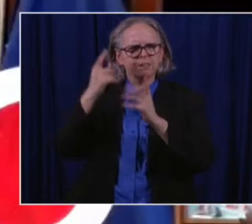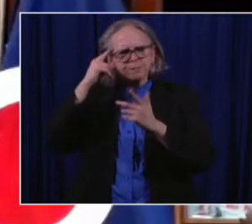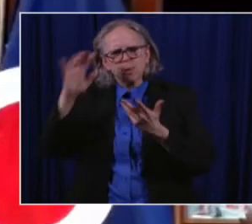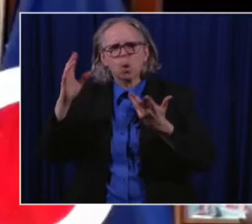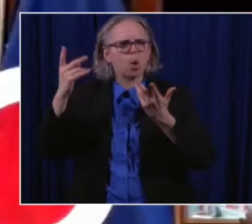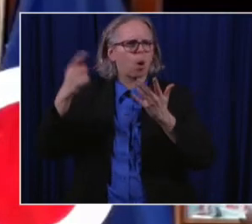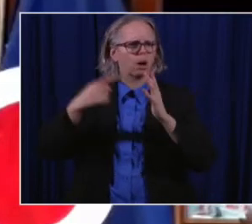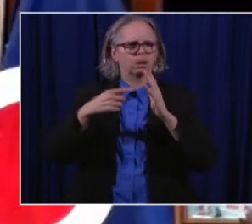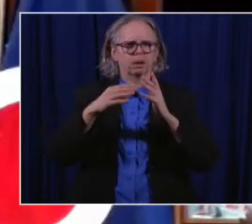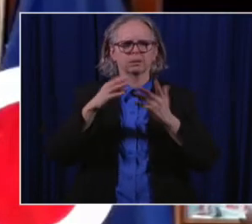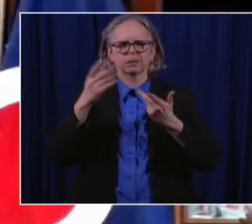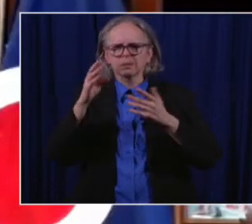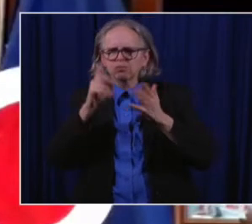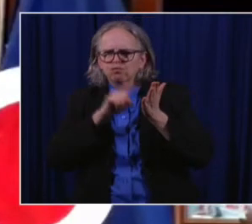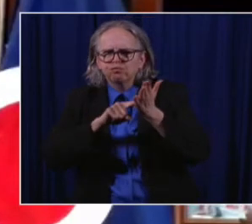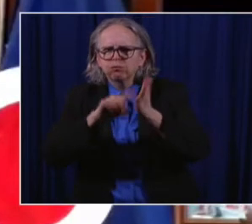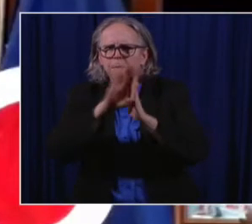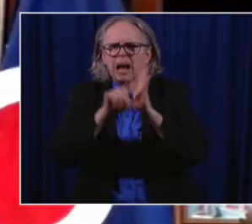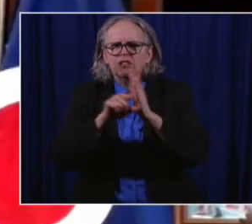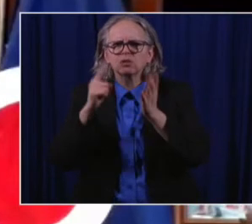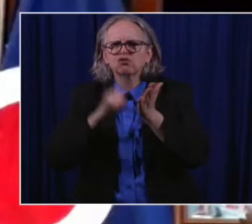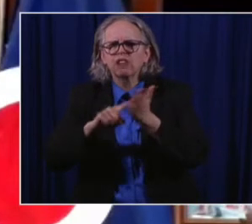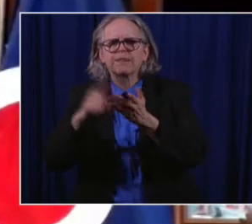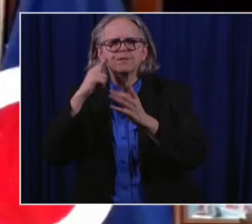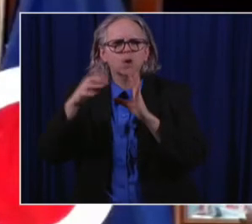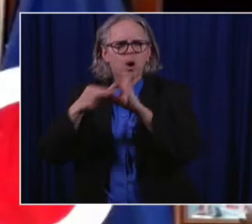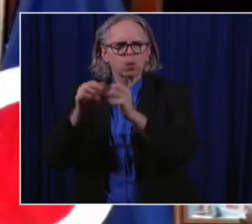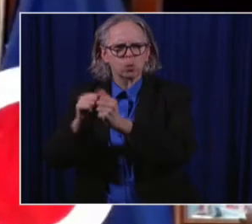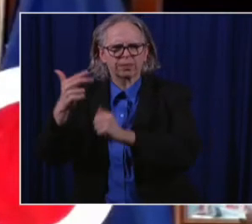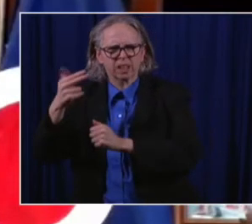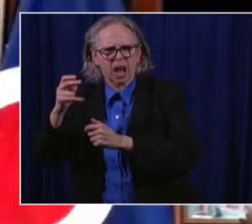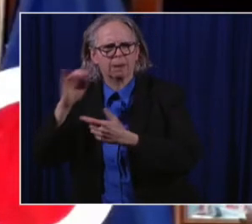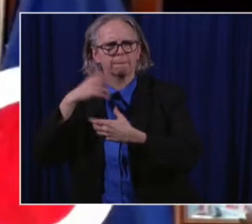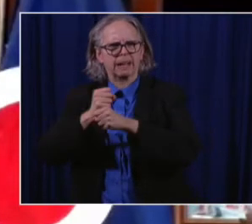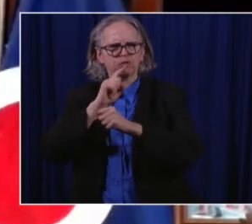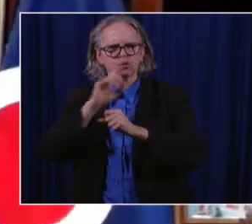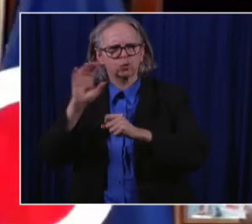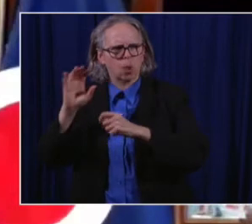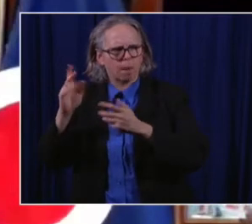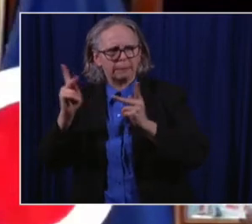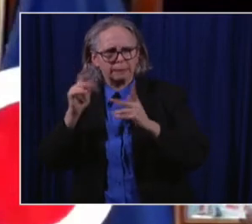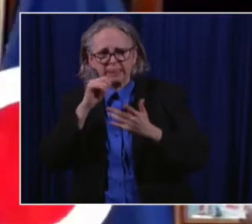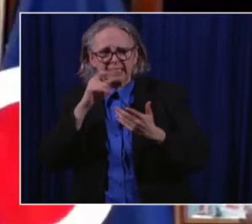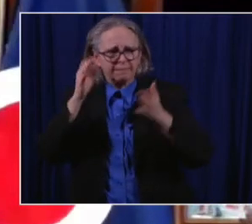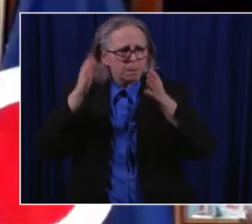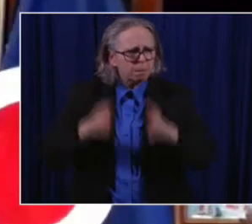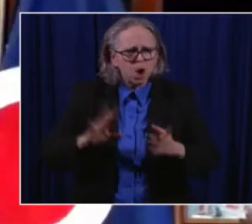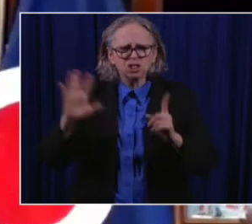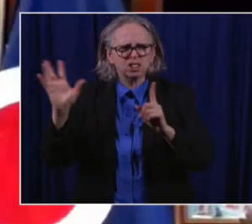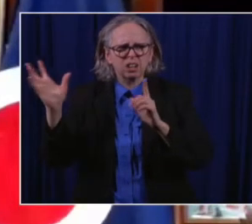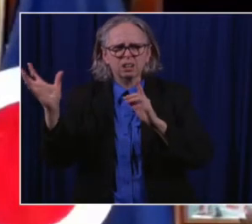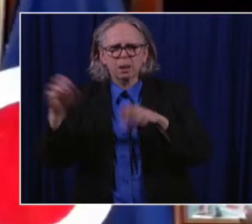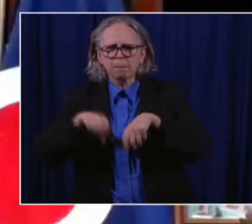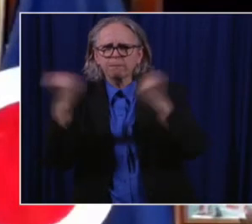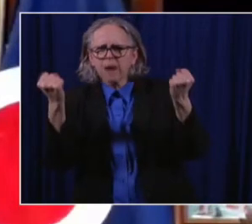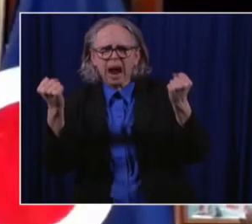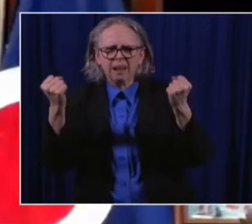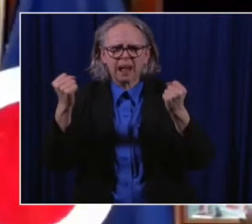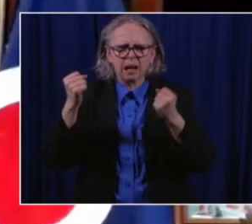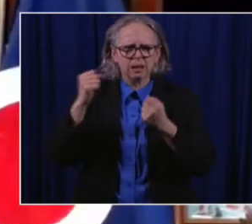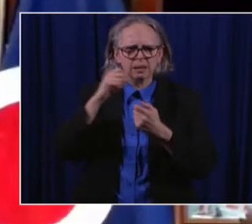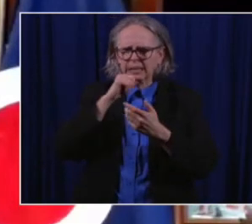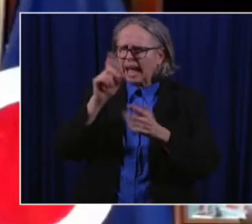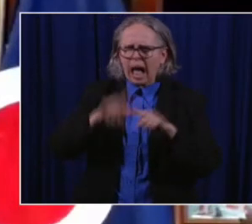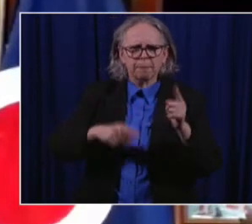that, so that people who are not allowed to legally own a gun slip through. We are building the